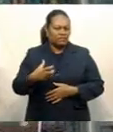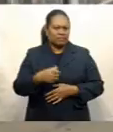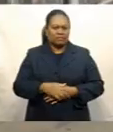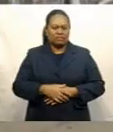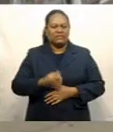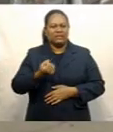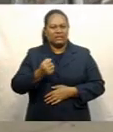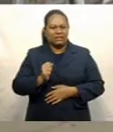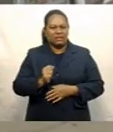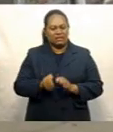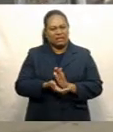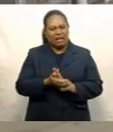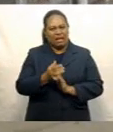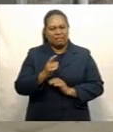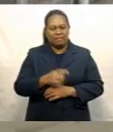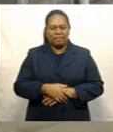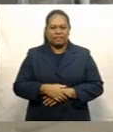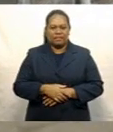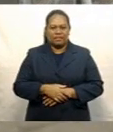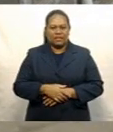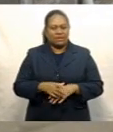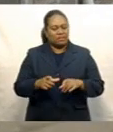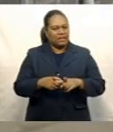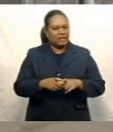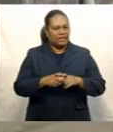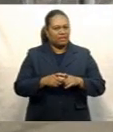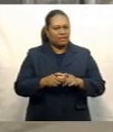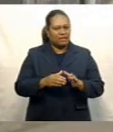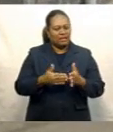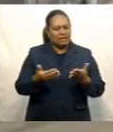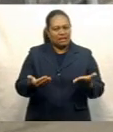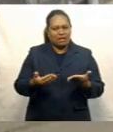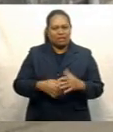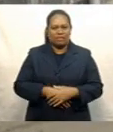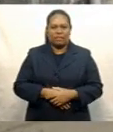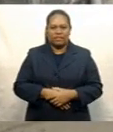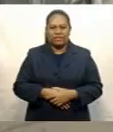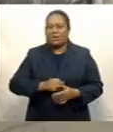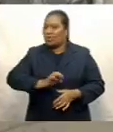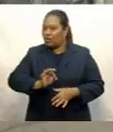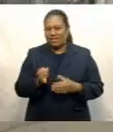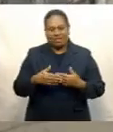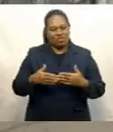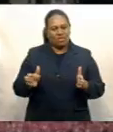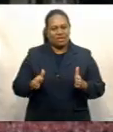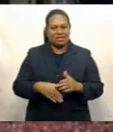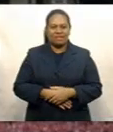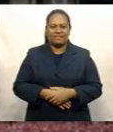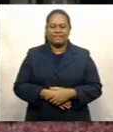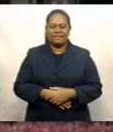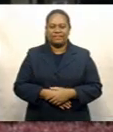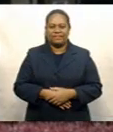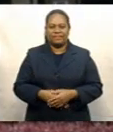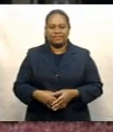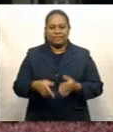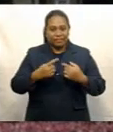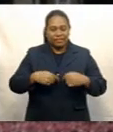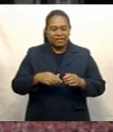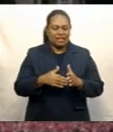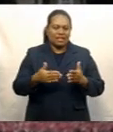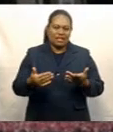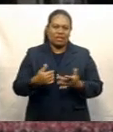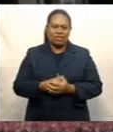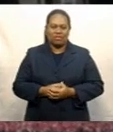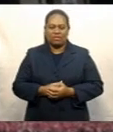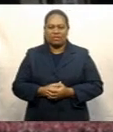are upstairs, so it's a bit difficult to manage, and we haven't opened those yet. These are the only latest